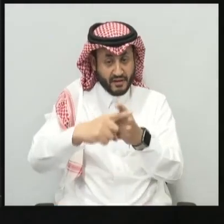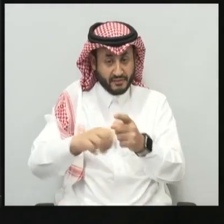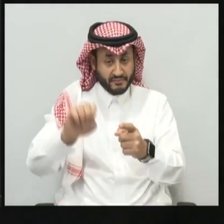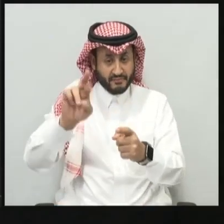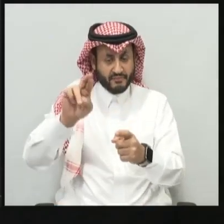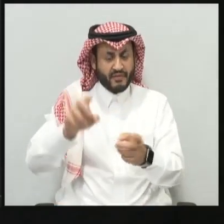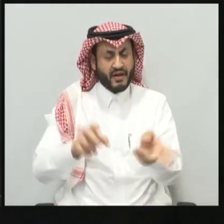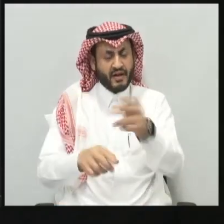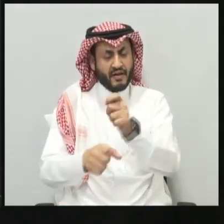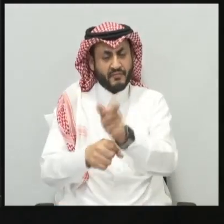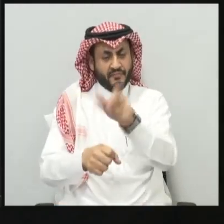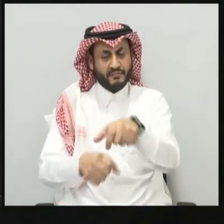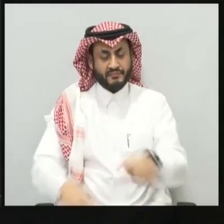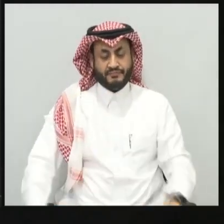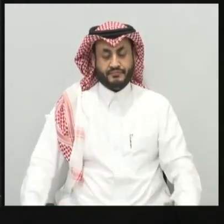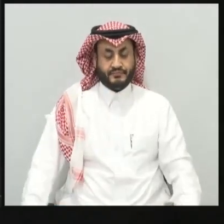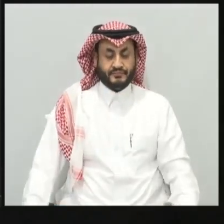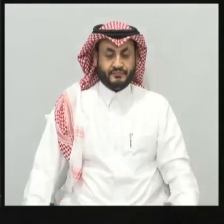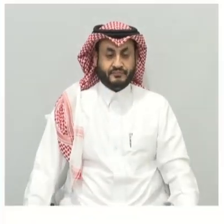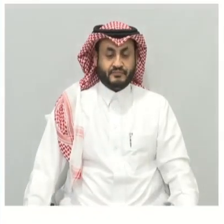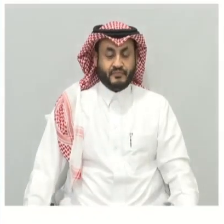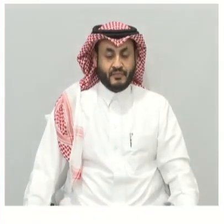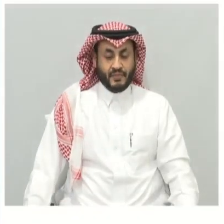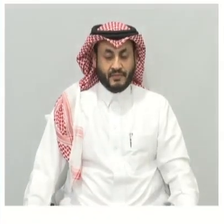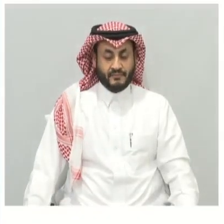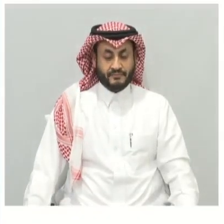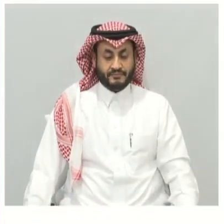of many more of these jobs